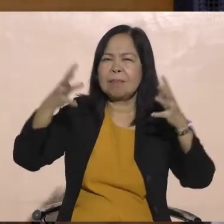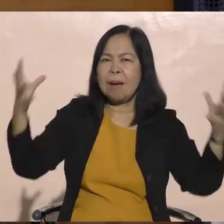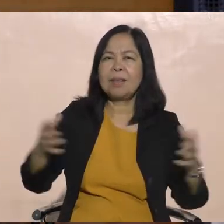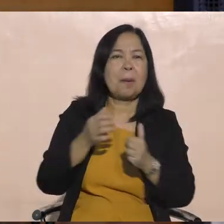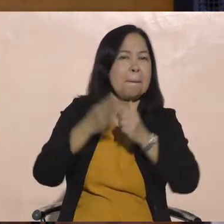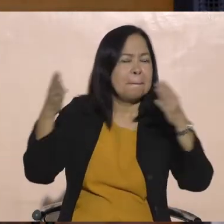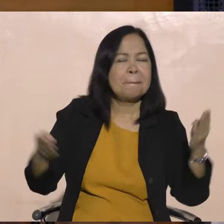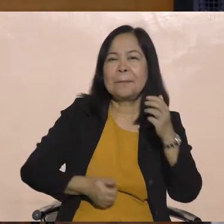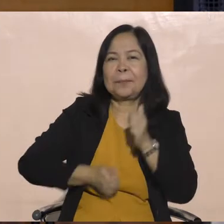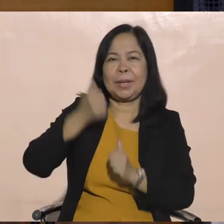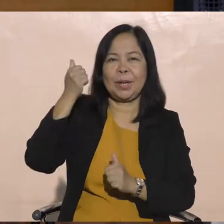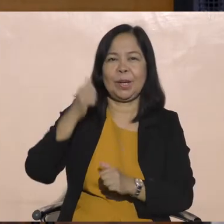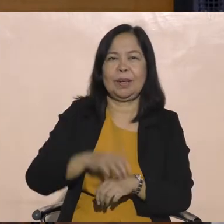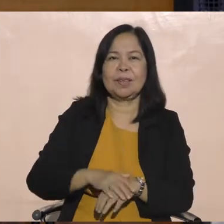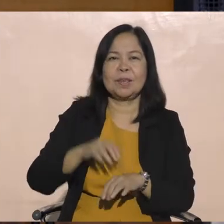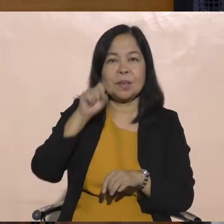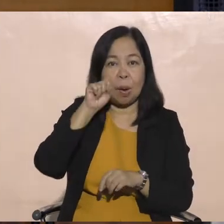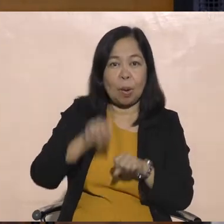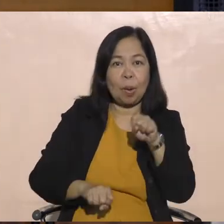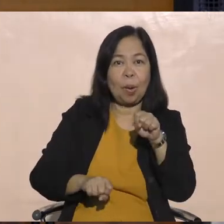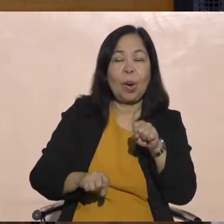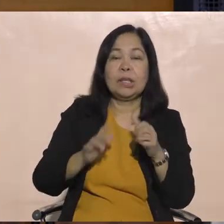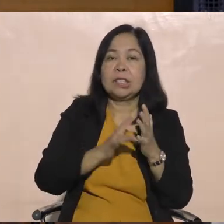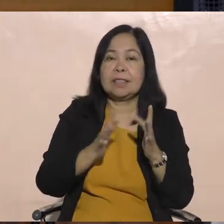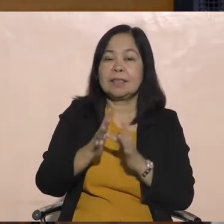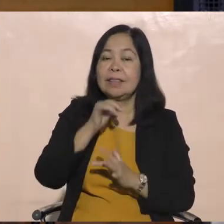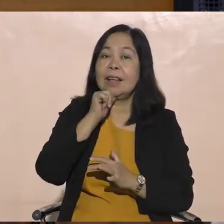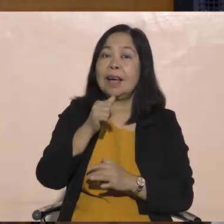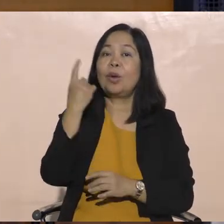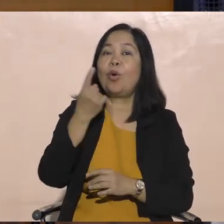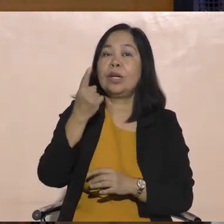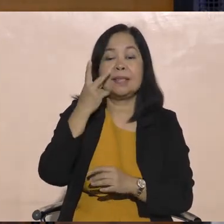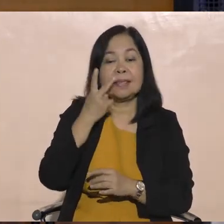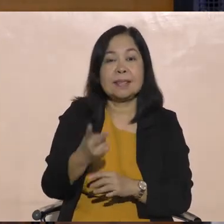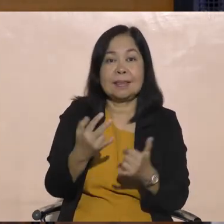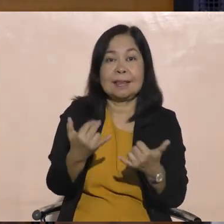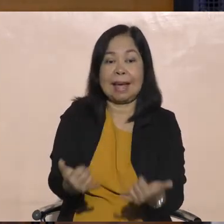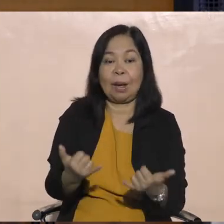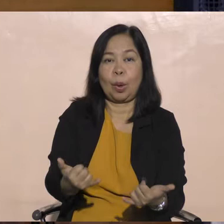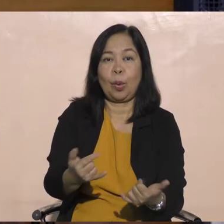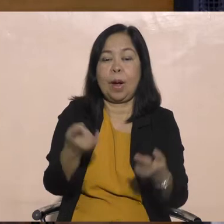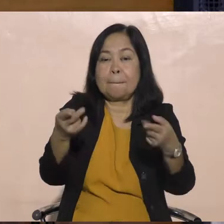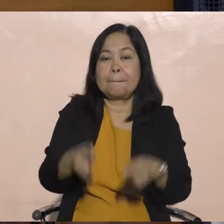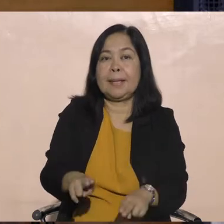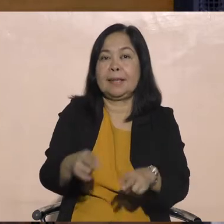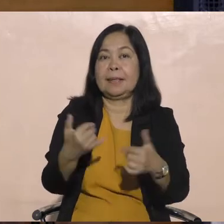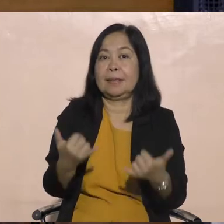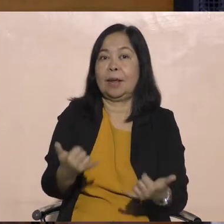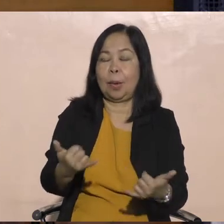And He not only sees the present nga situation, but He